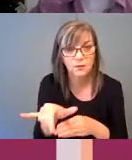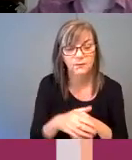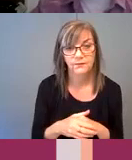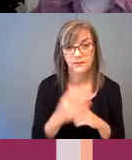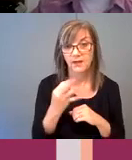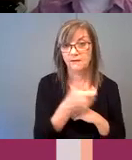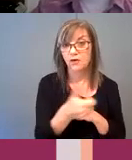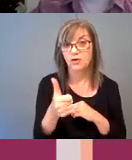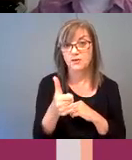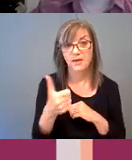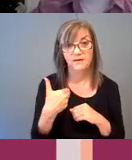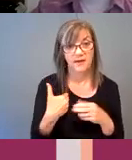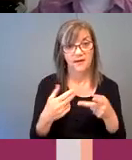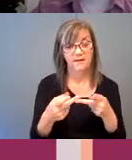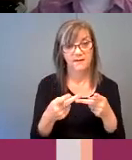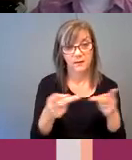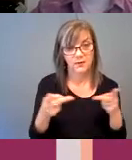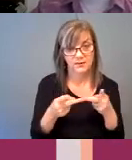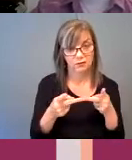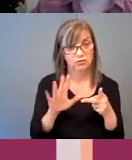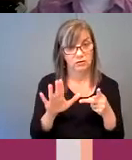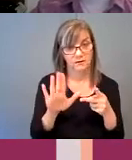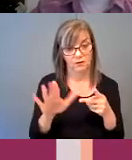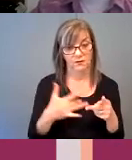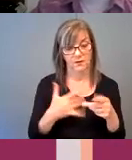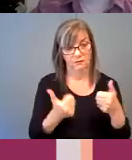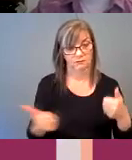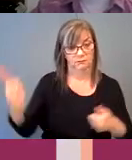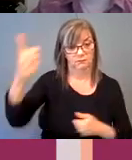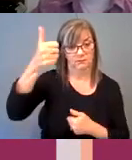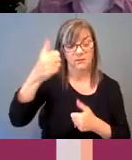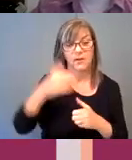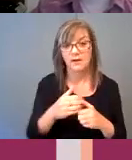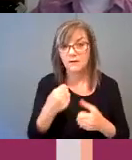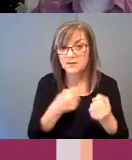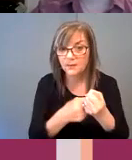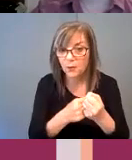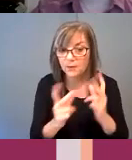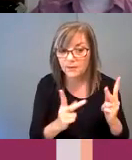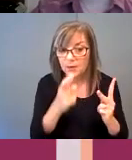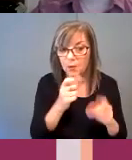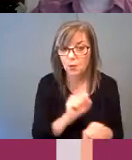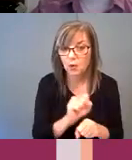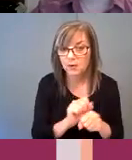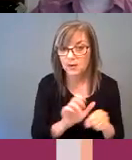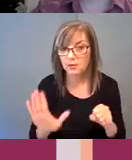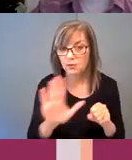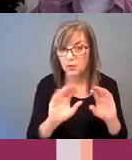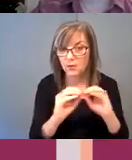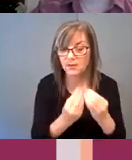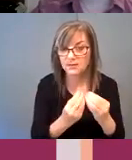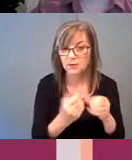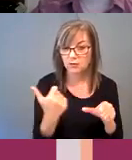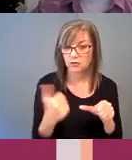a position of power to support people who work at your organization. Keeping that in mind is really important, and